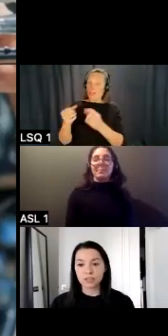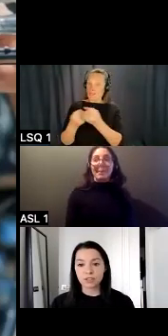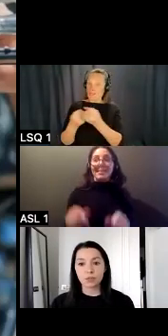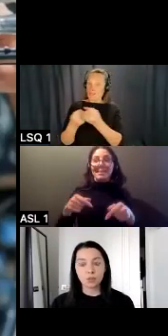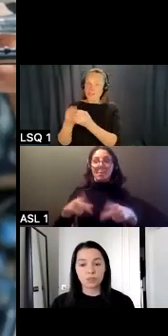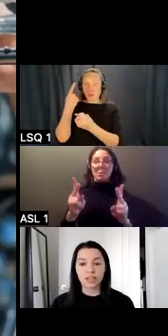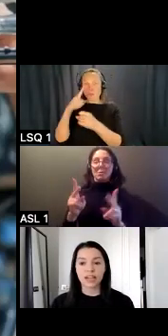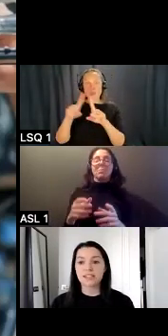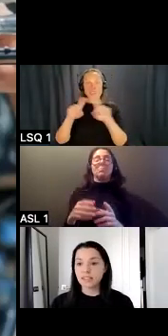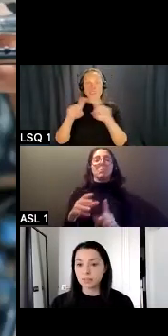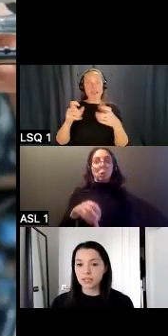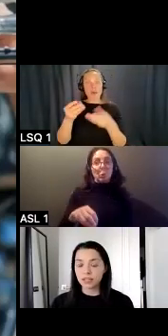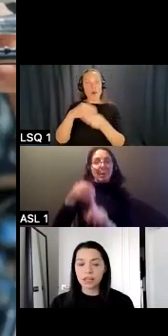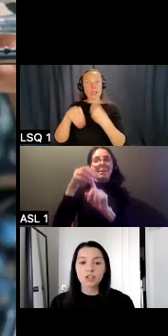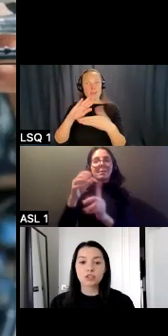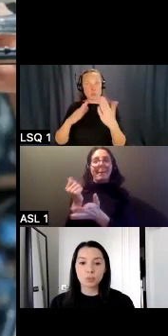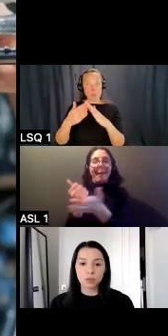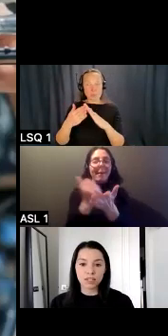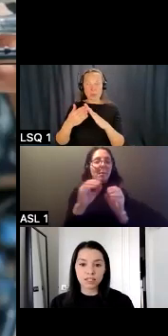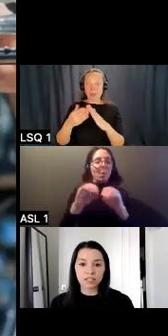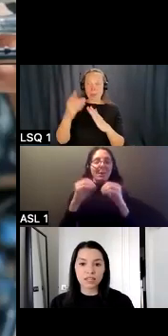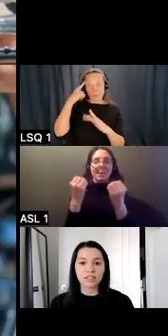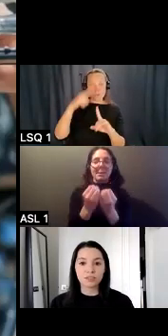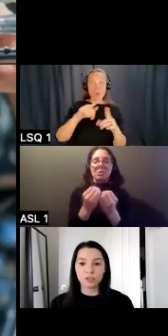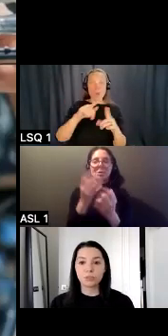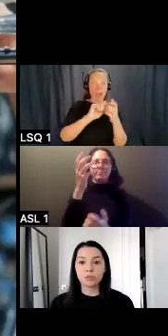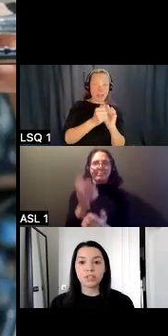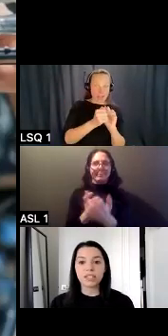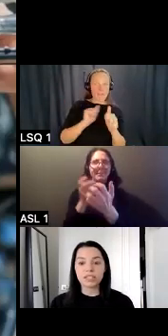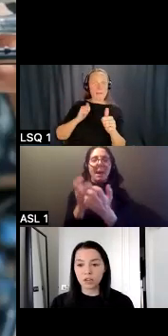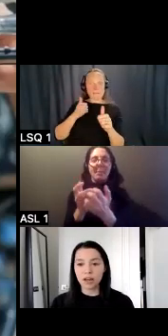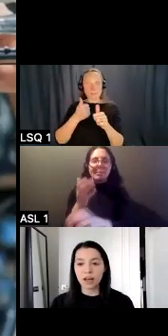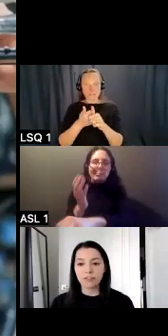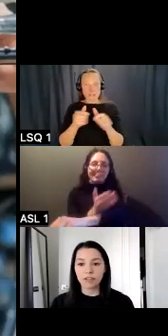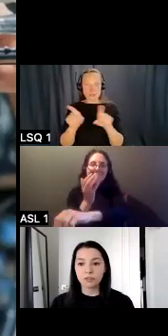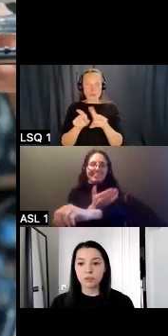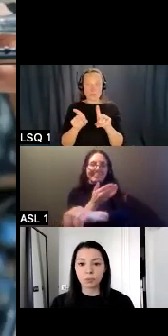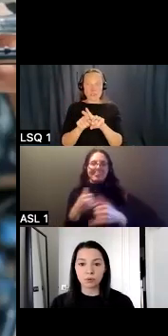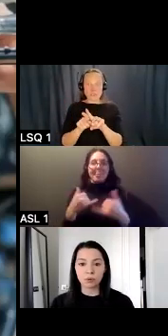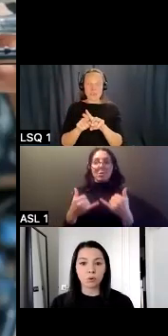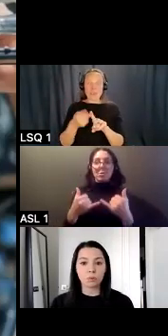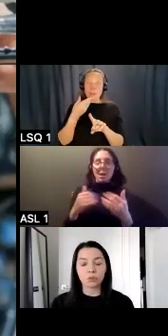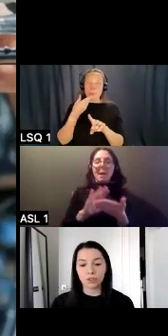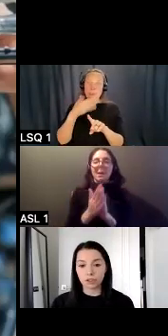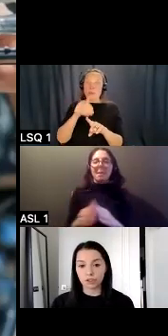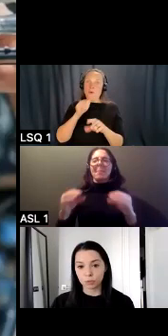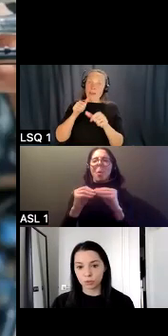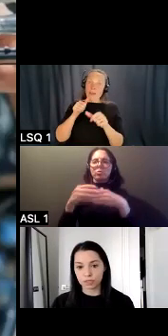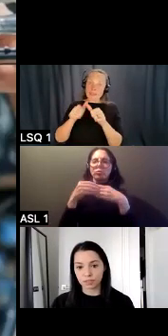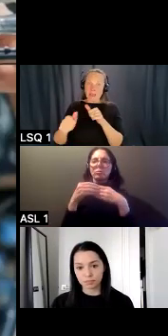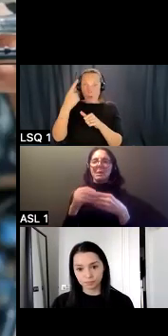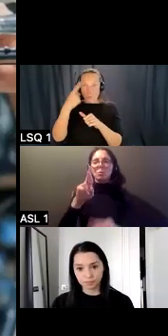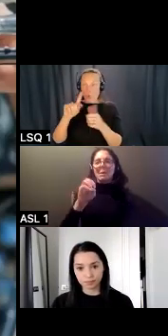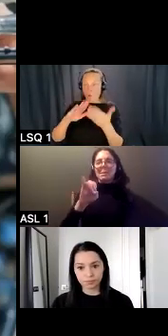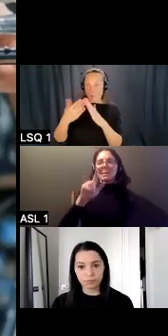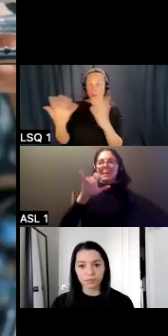to help organizations to adapt, modernize, and to become more resilient, to be able